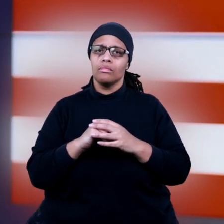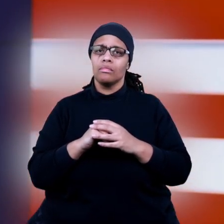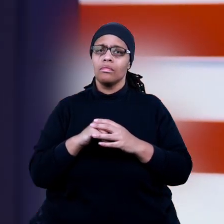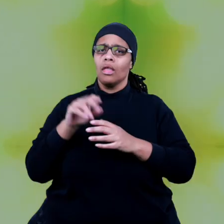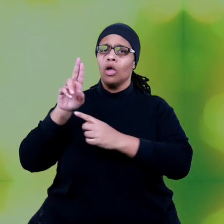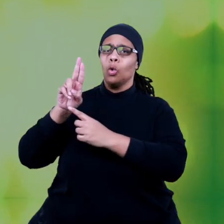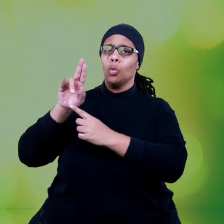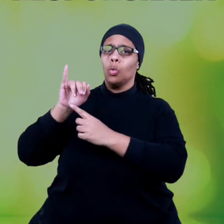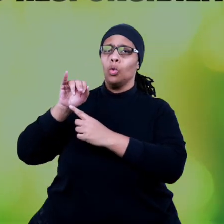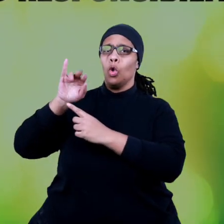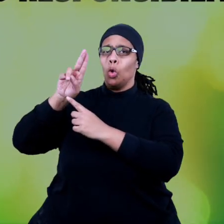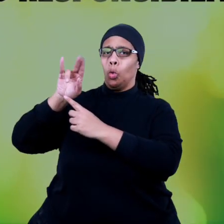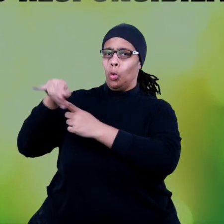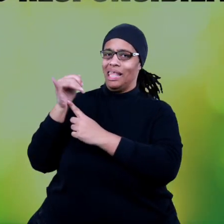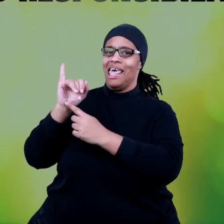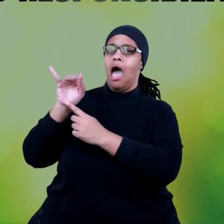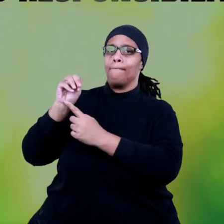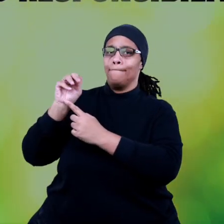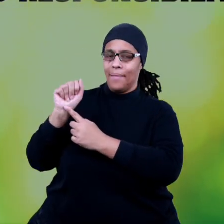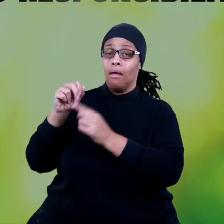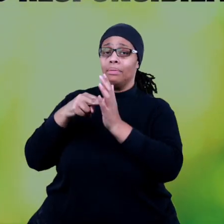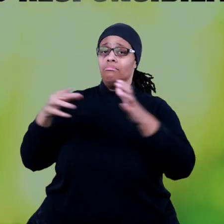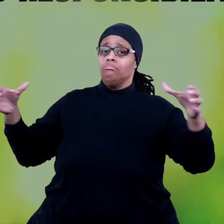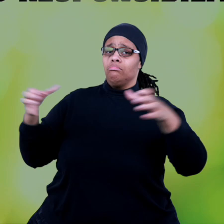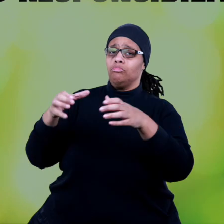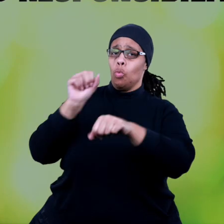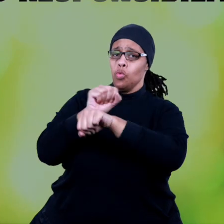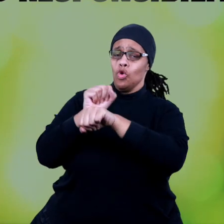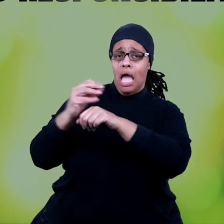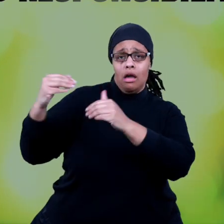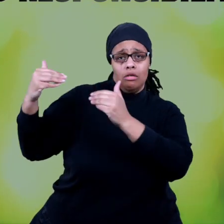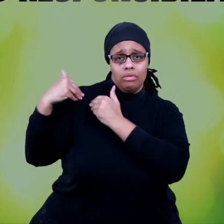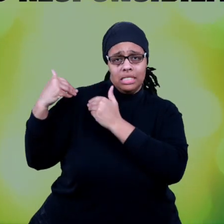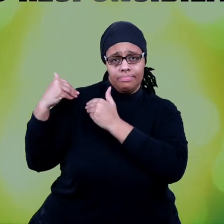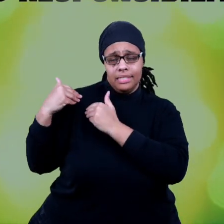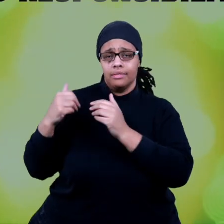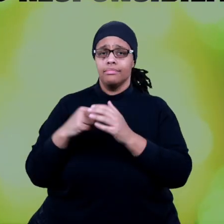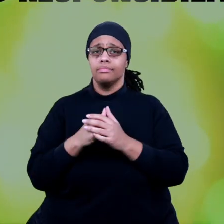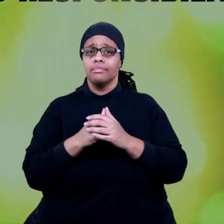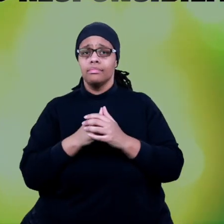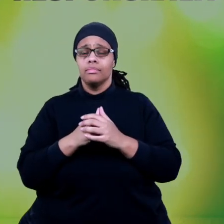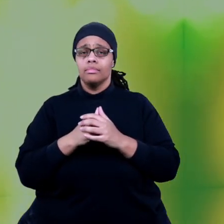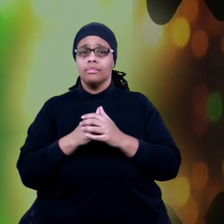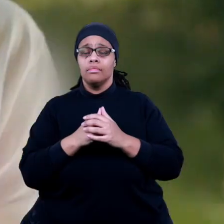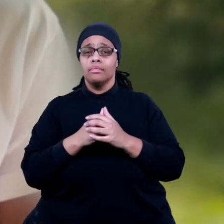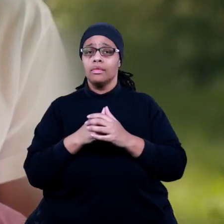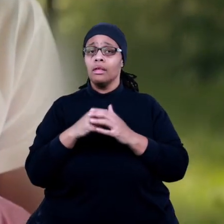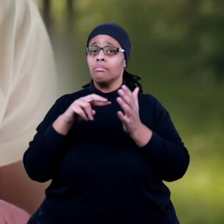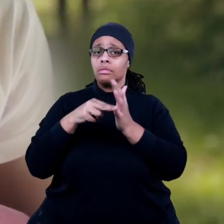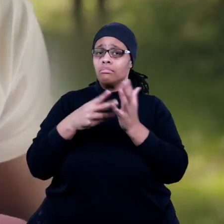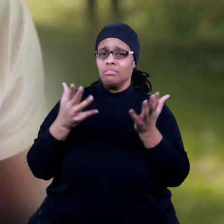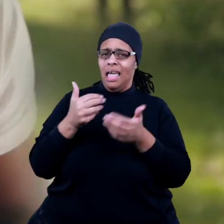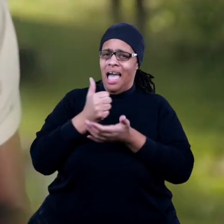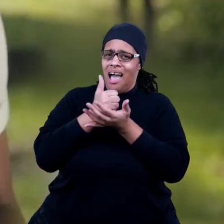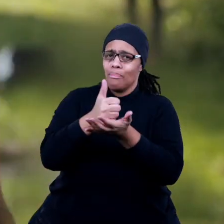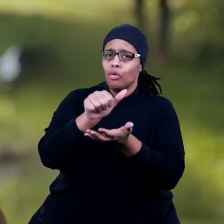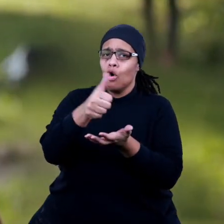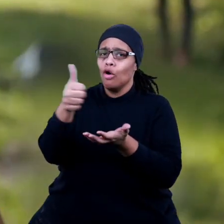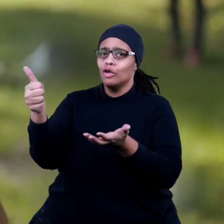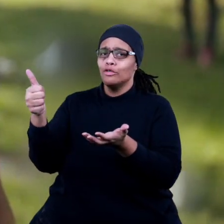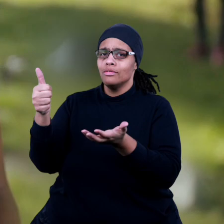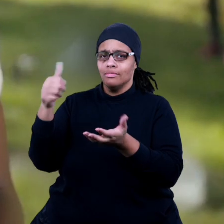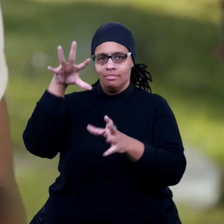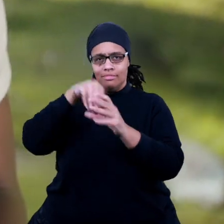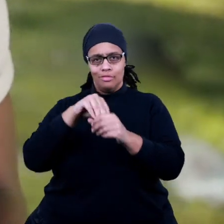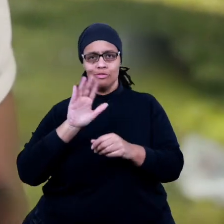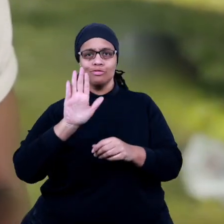identity. Ujima means collective work and responsibility. This principle is